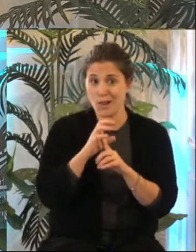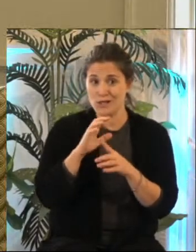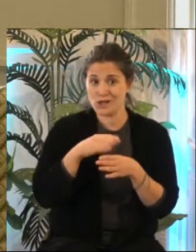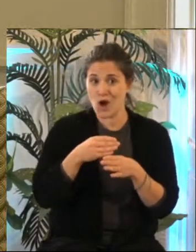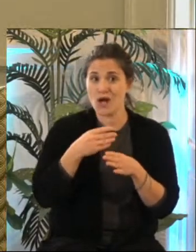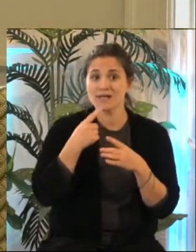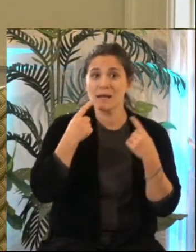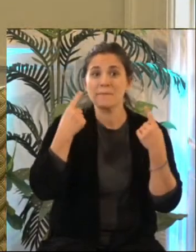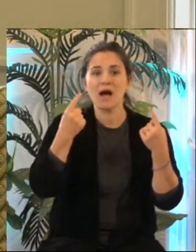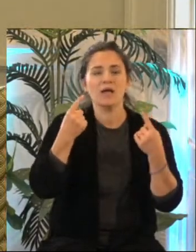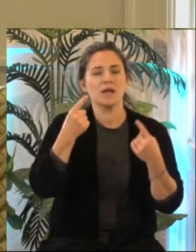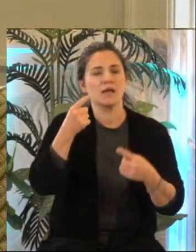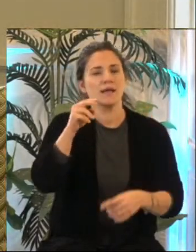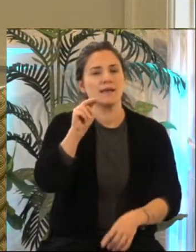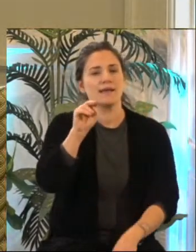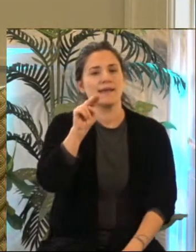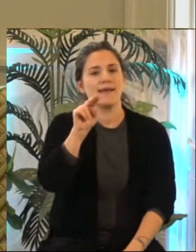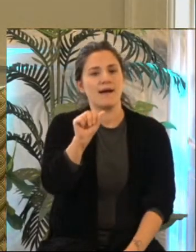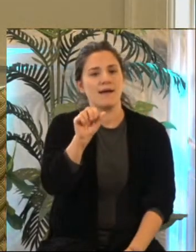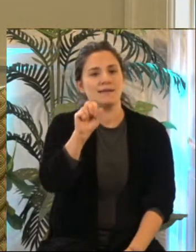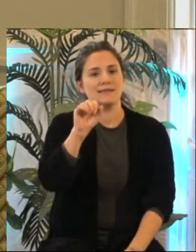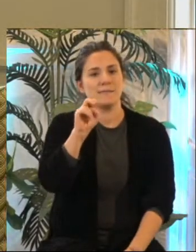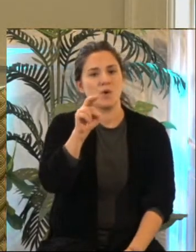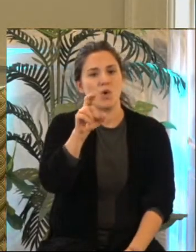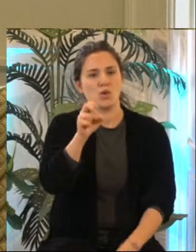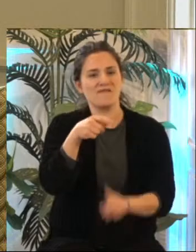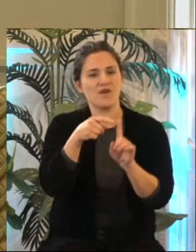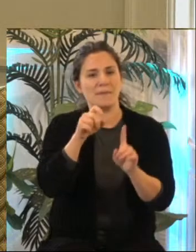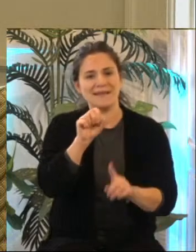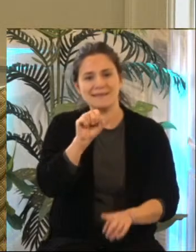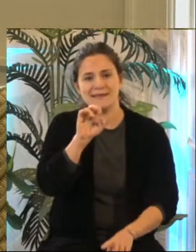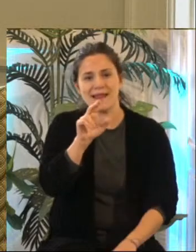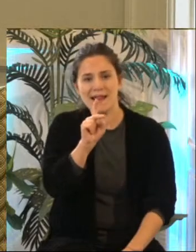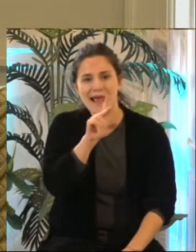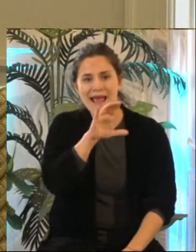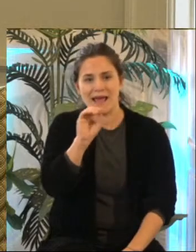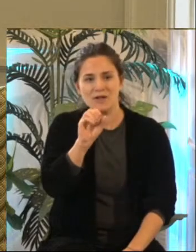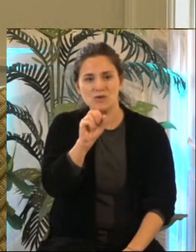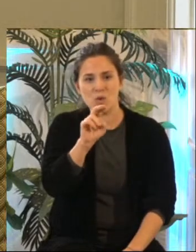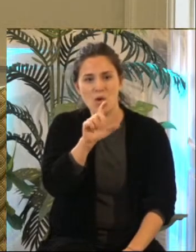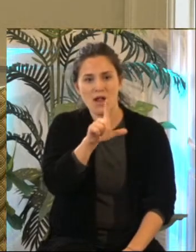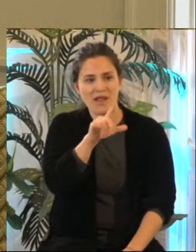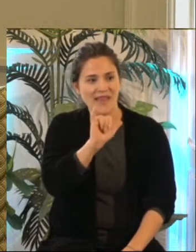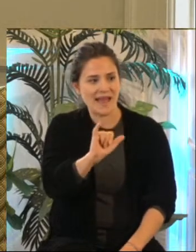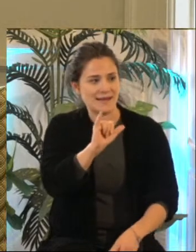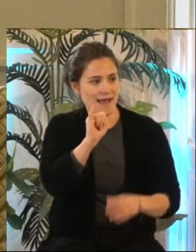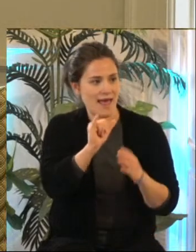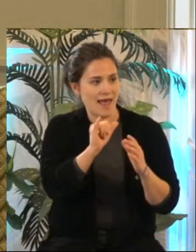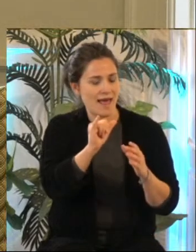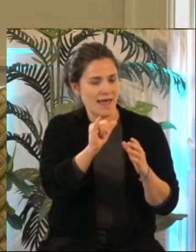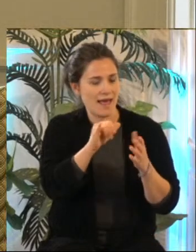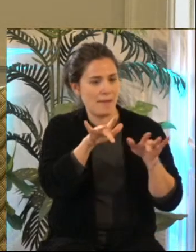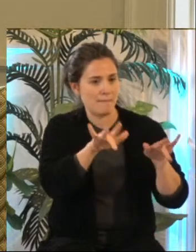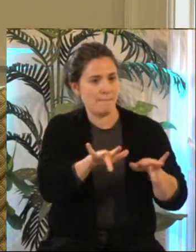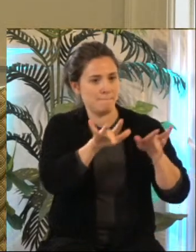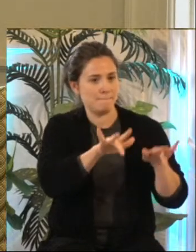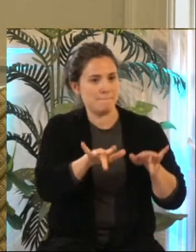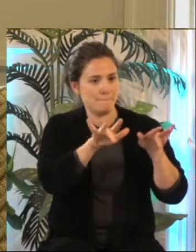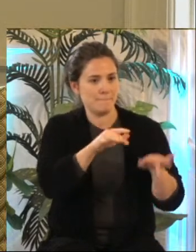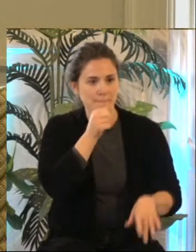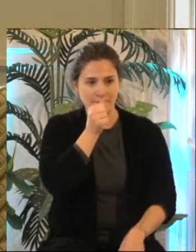her 1967 Silk and Soul album. If you haven't heard it, it's a great one to dust off and take out and listen